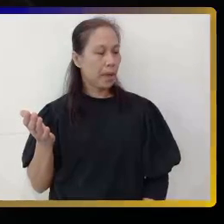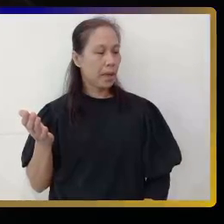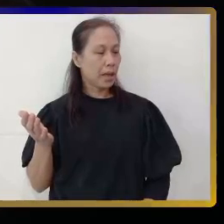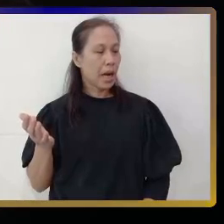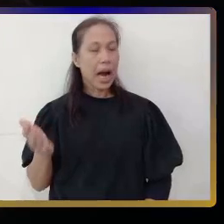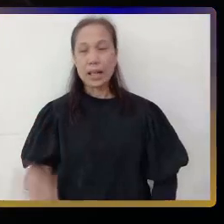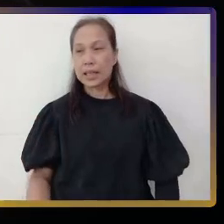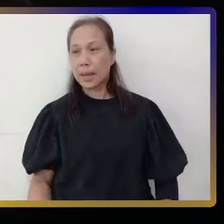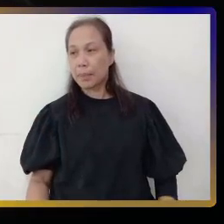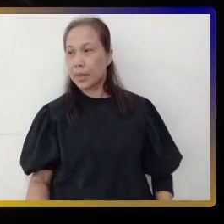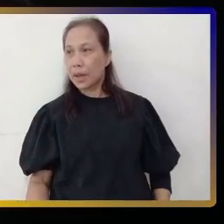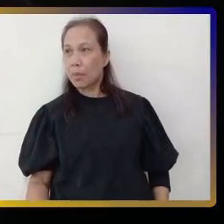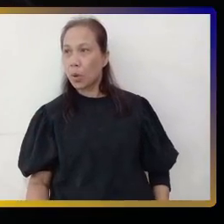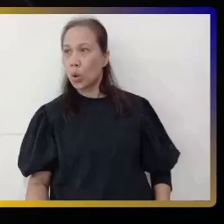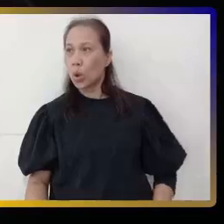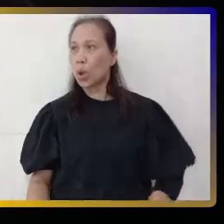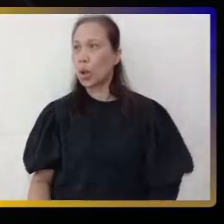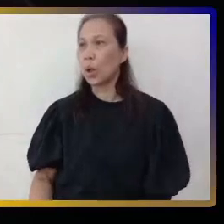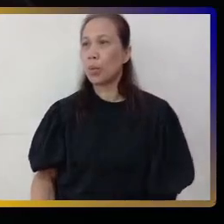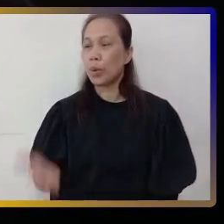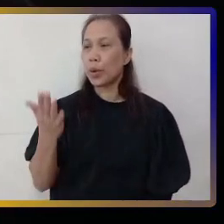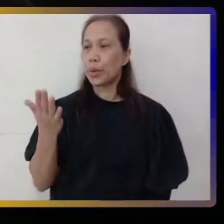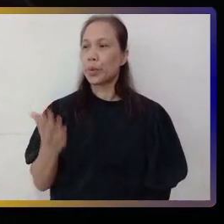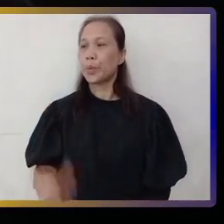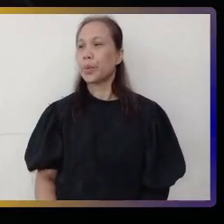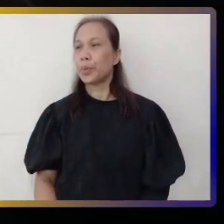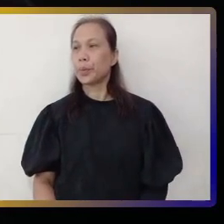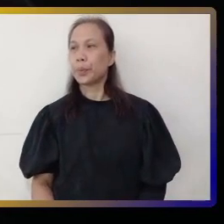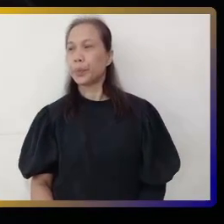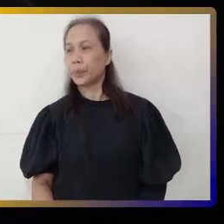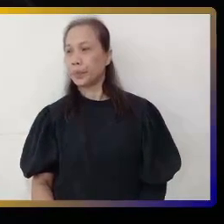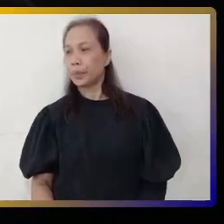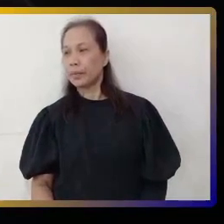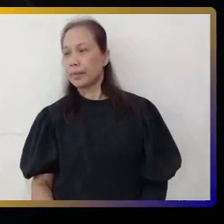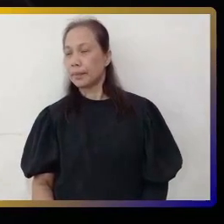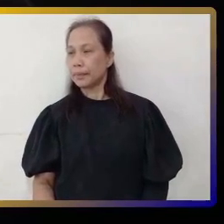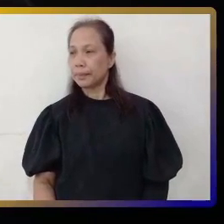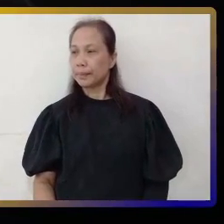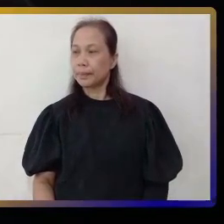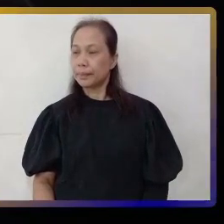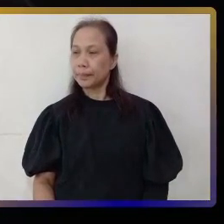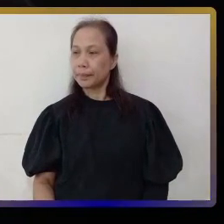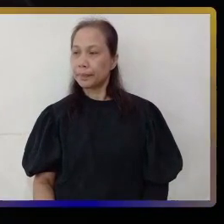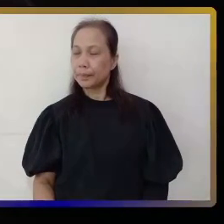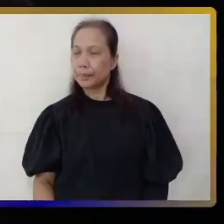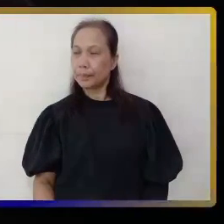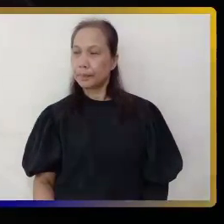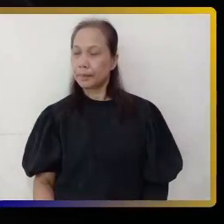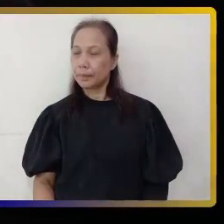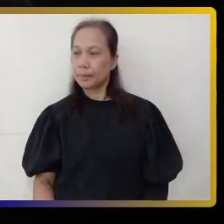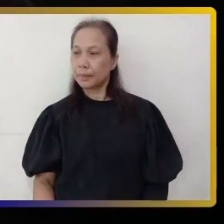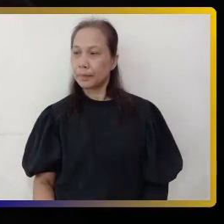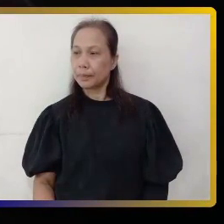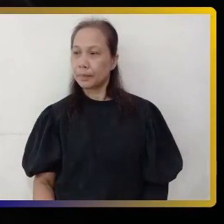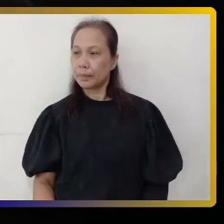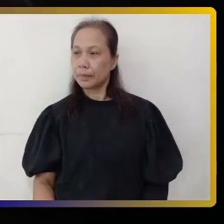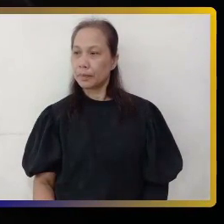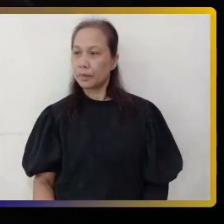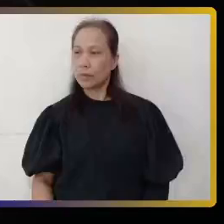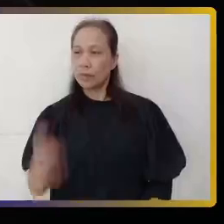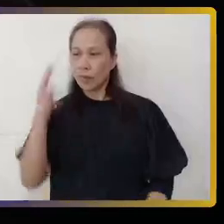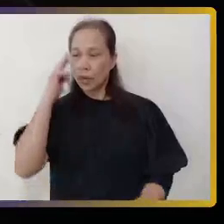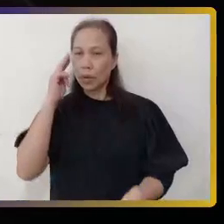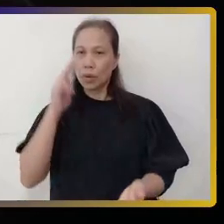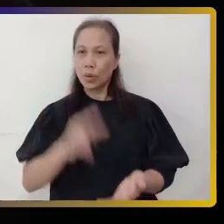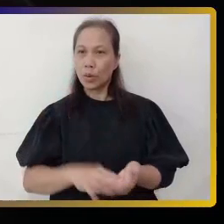be What acceptable for you okay now Listen to me now Listen to me notice the word for you